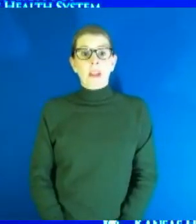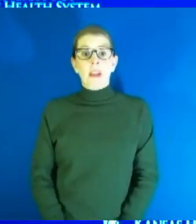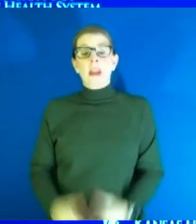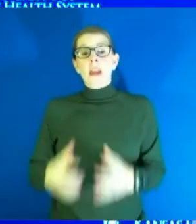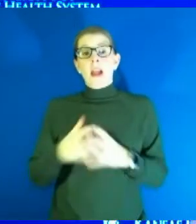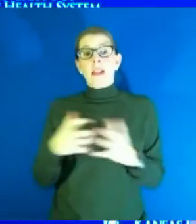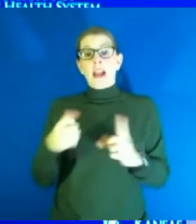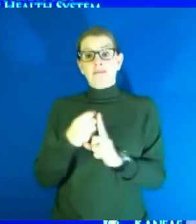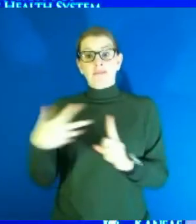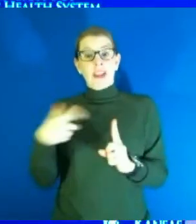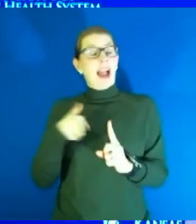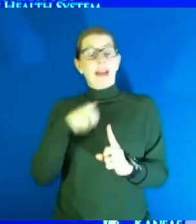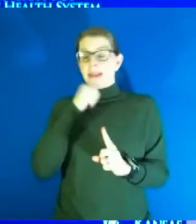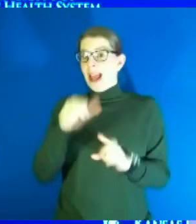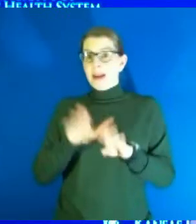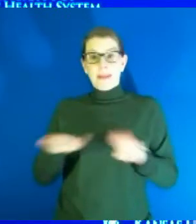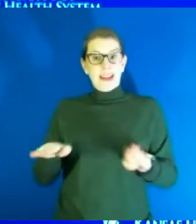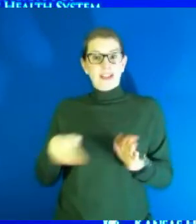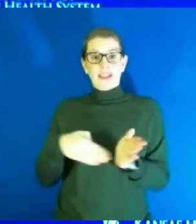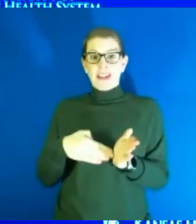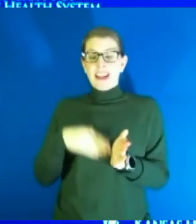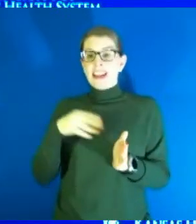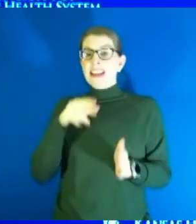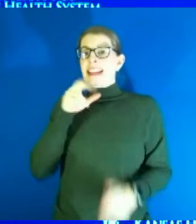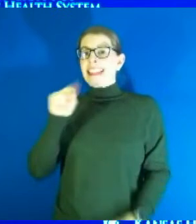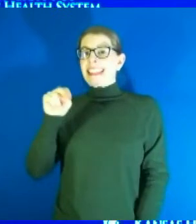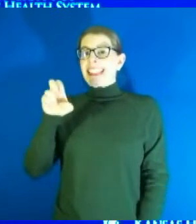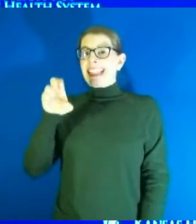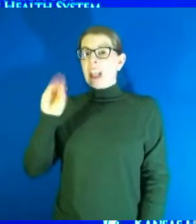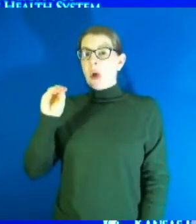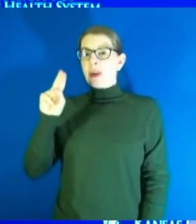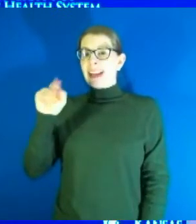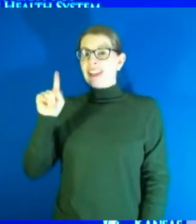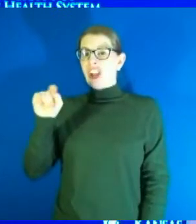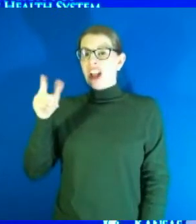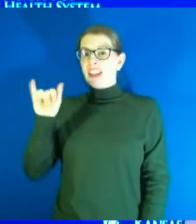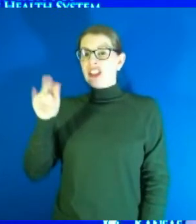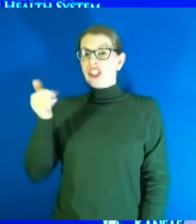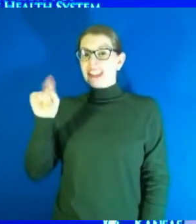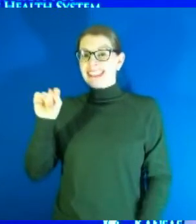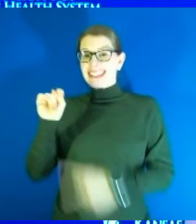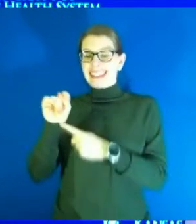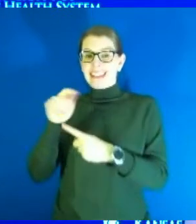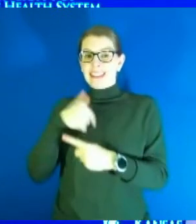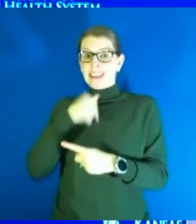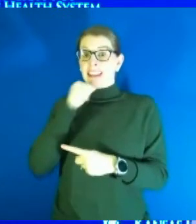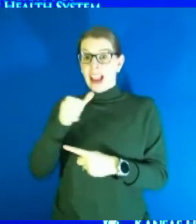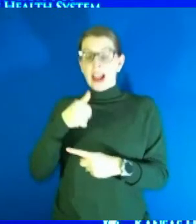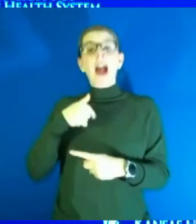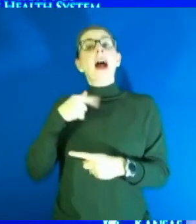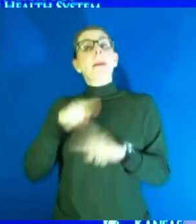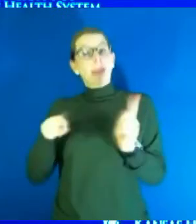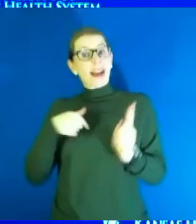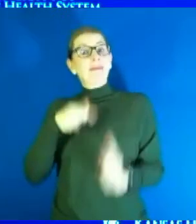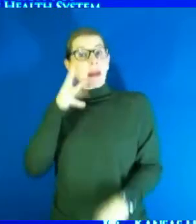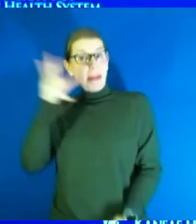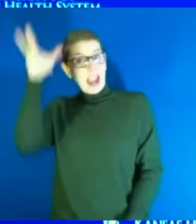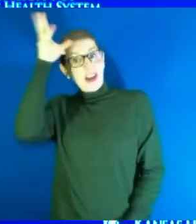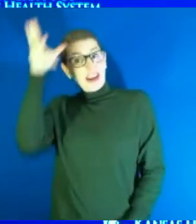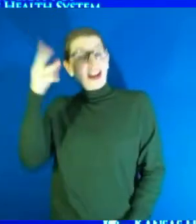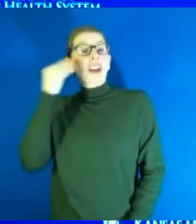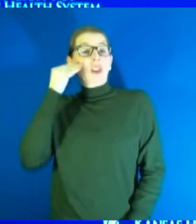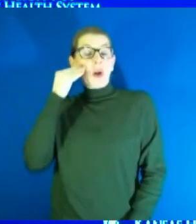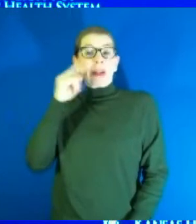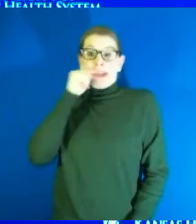not a pediatrician nor a neonatologist, but certainly Take a crack at it. I am a parent, and I do know that kids